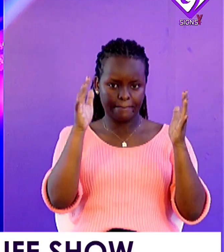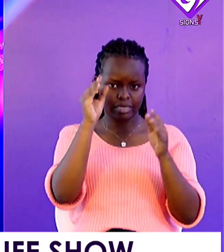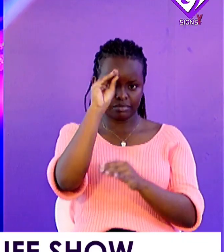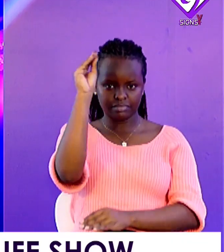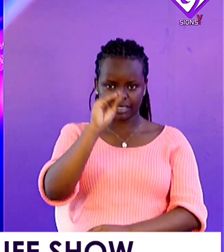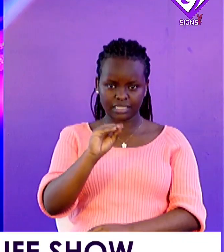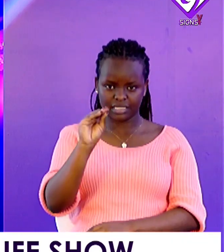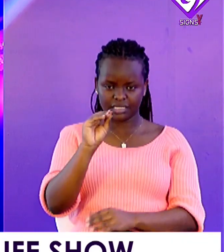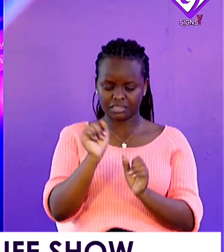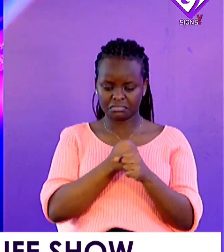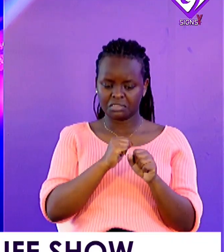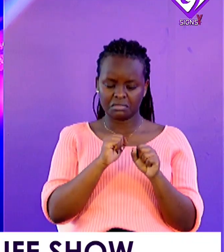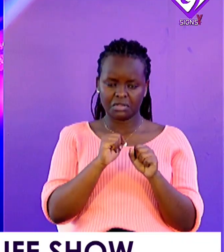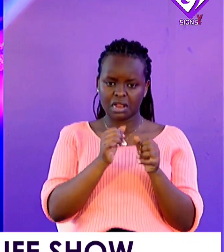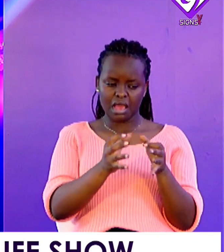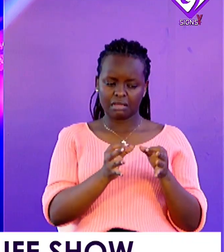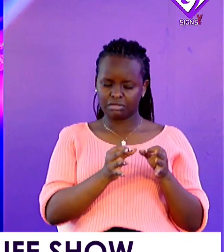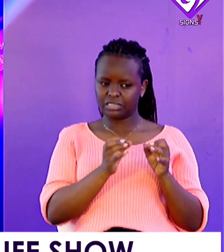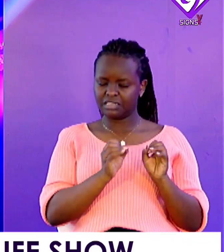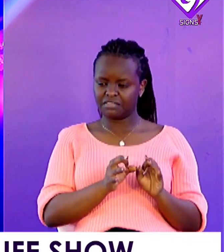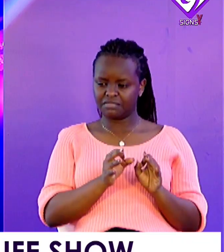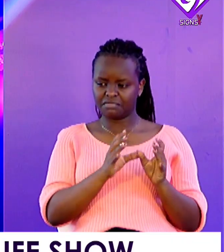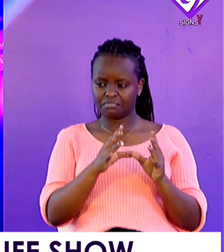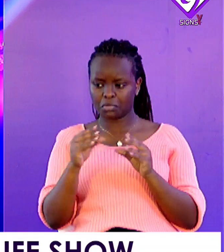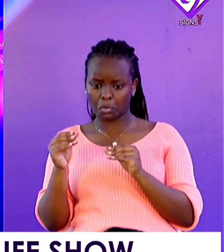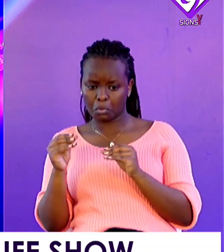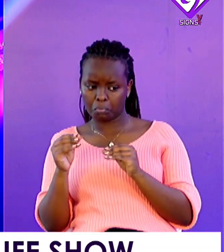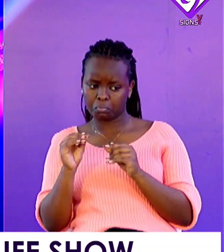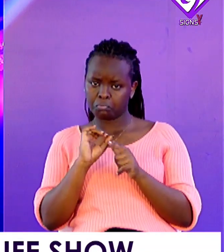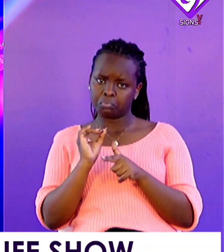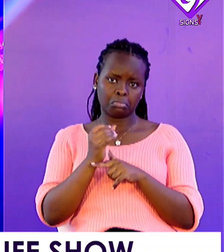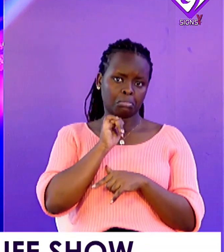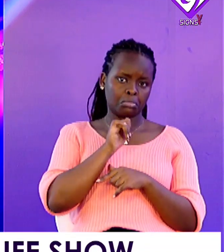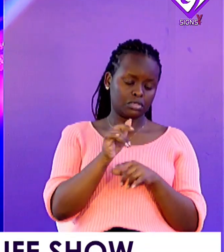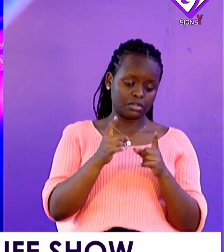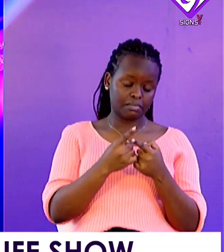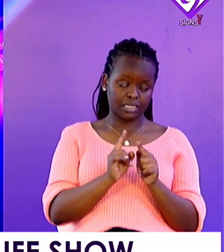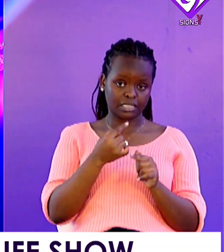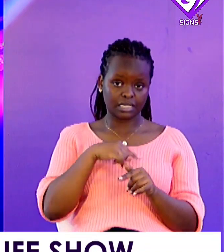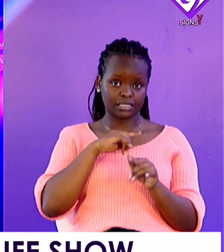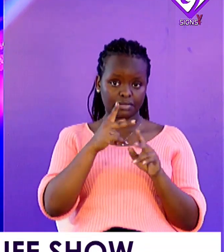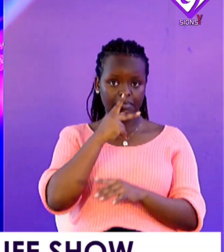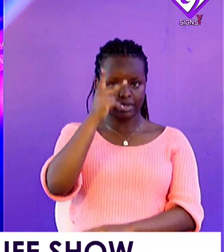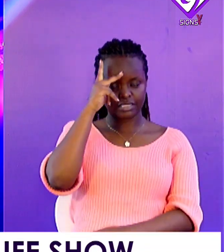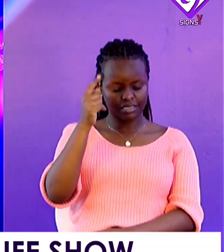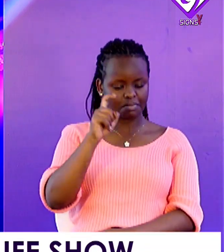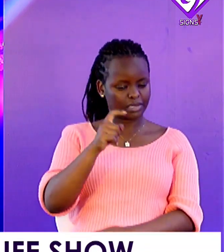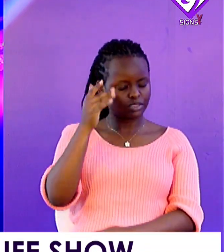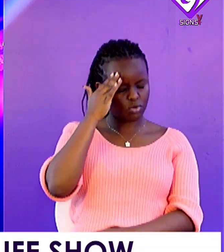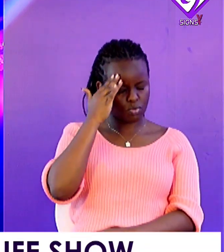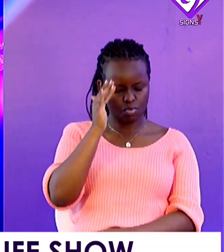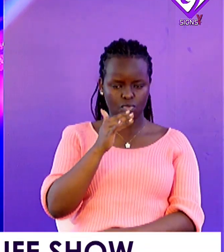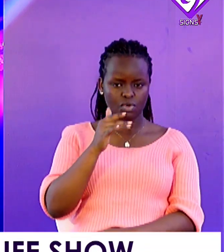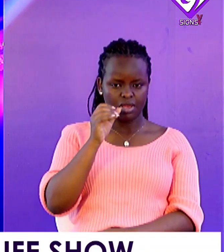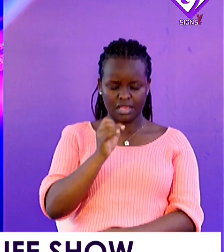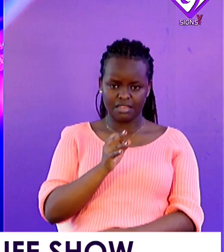cannot really account whether they are following. But as parents, we need to find out or